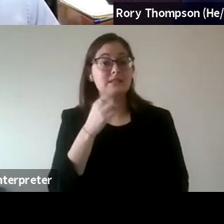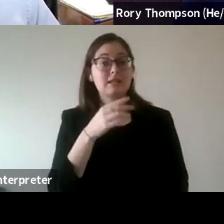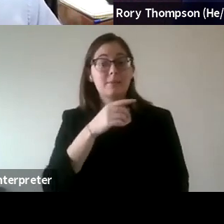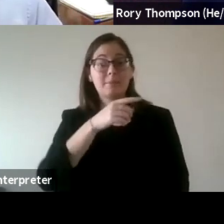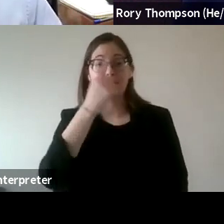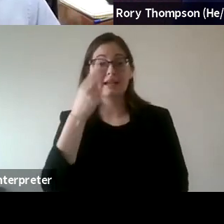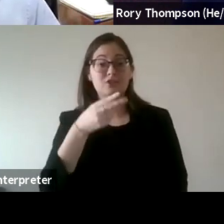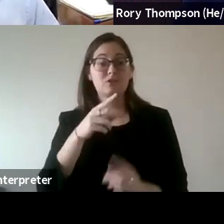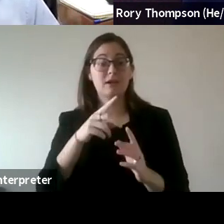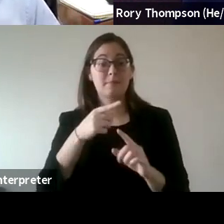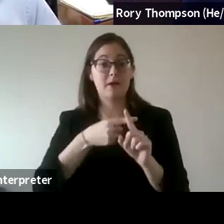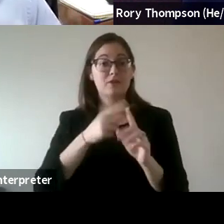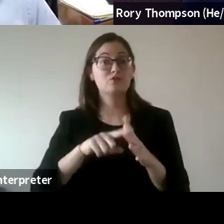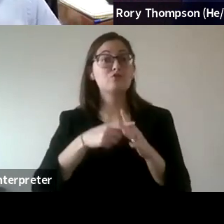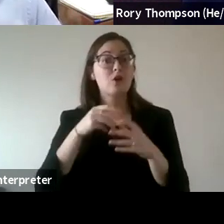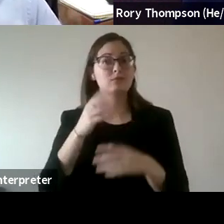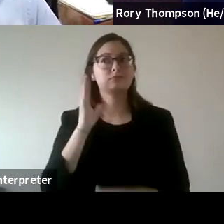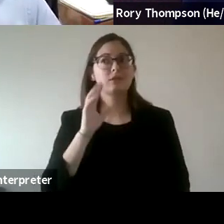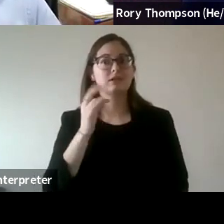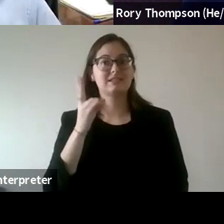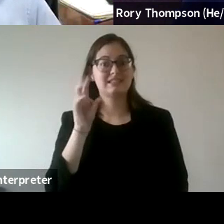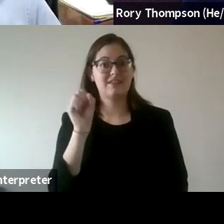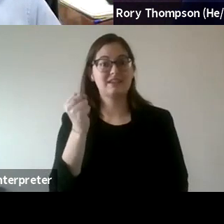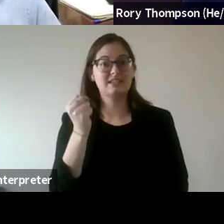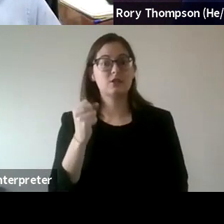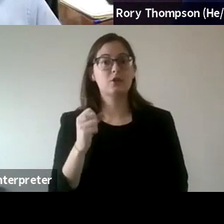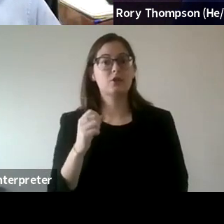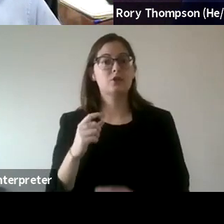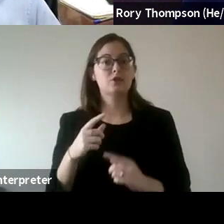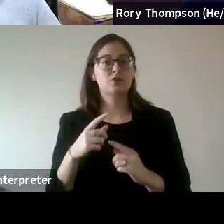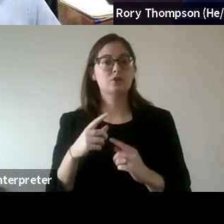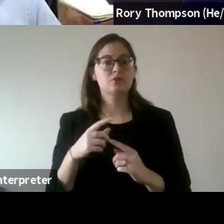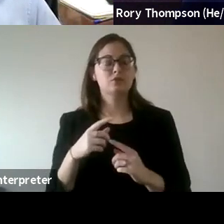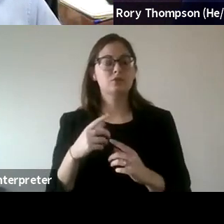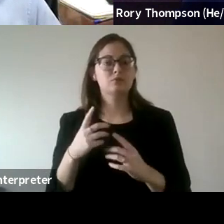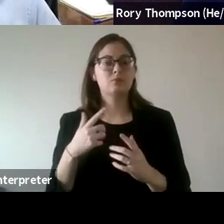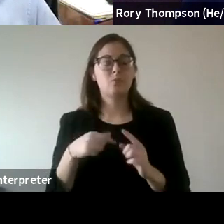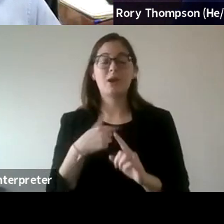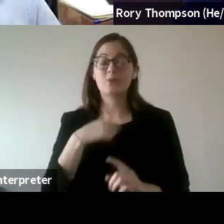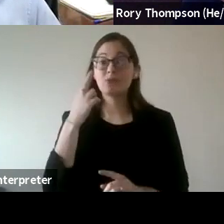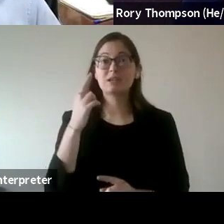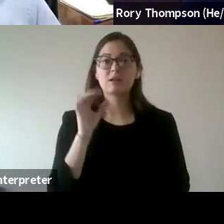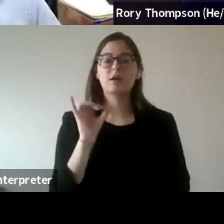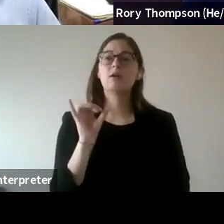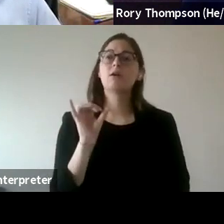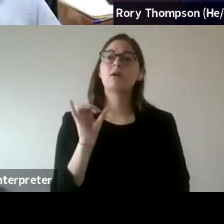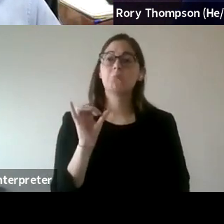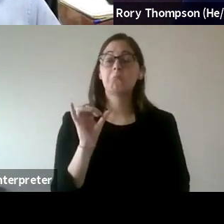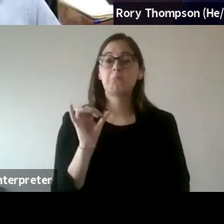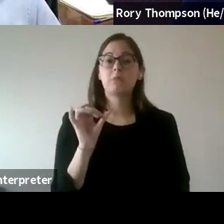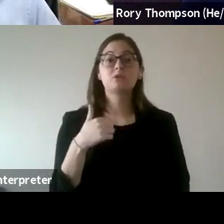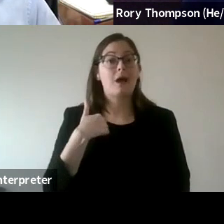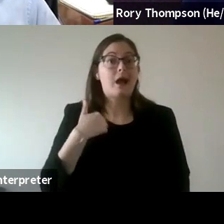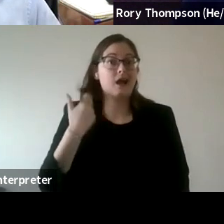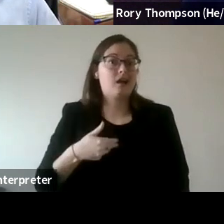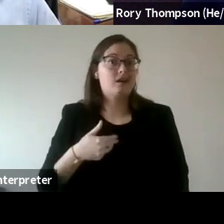Month started in the 70s. And so when I realized that, I was like, huh. So I am one of these